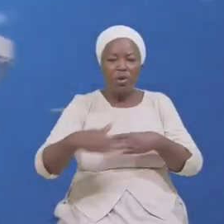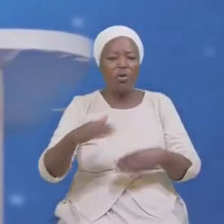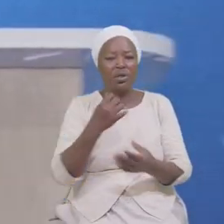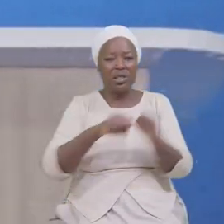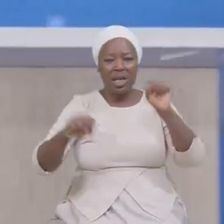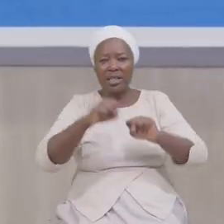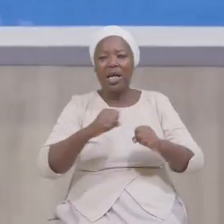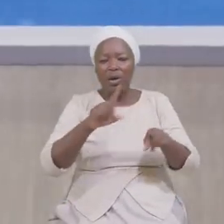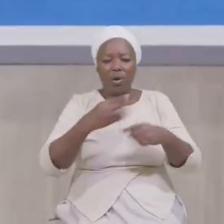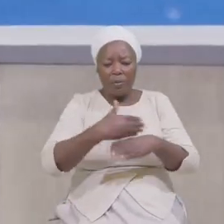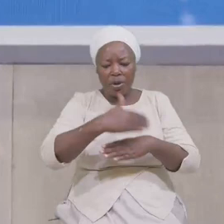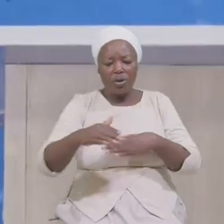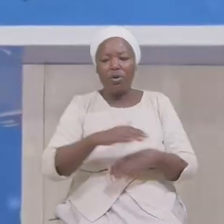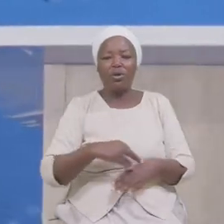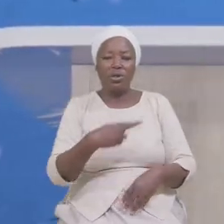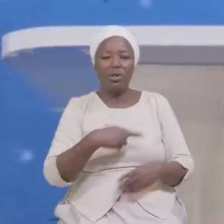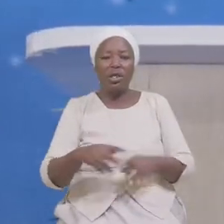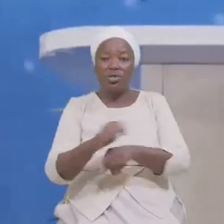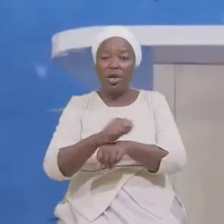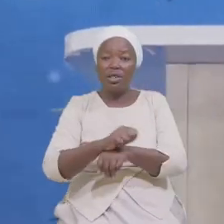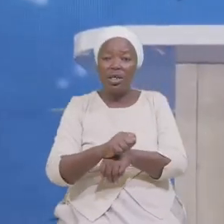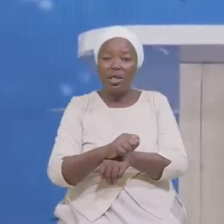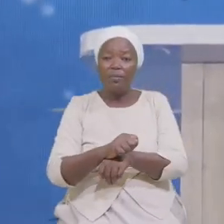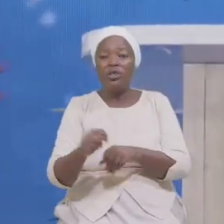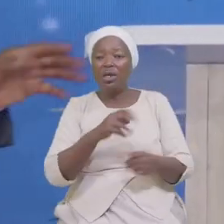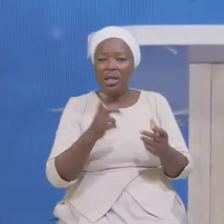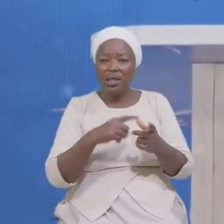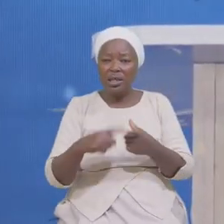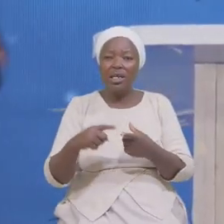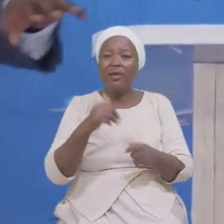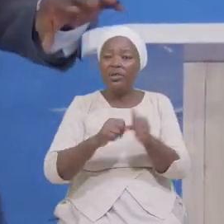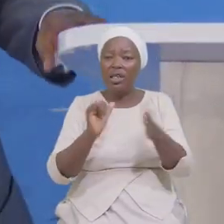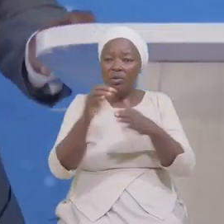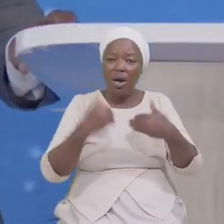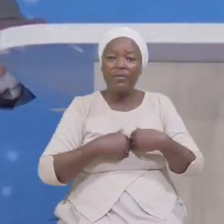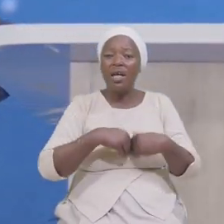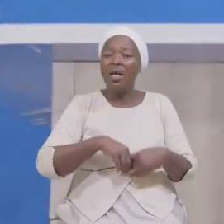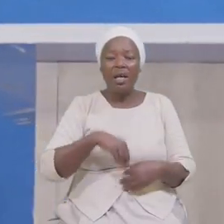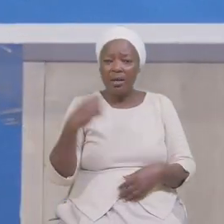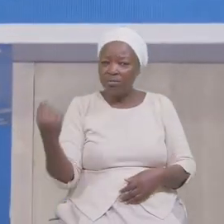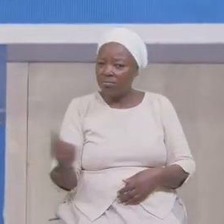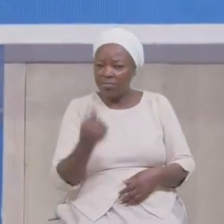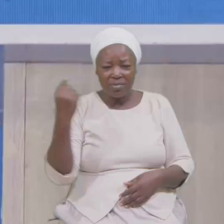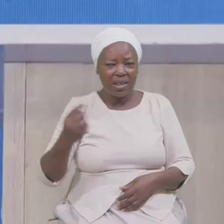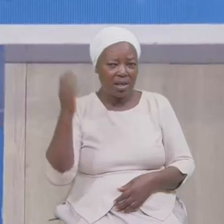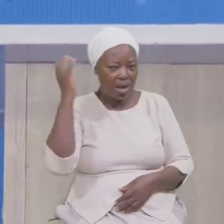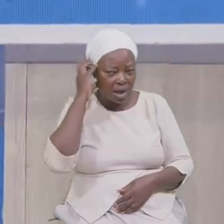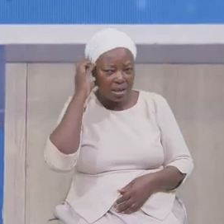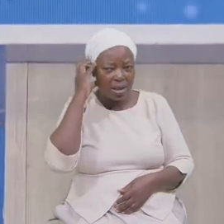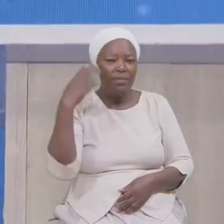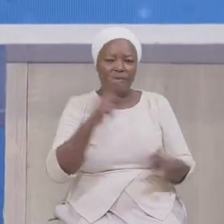going beyond tradition, going beyond anything you have ever heard, everything you have ever known, he said, therefore the